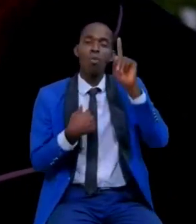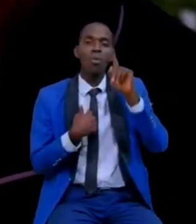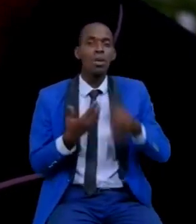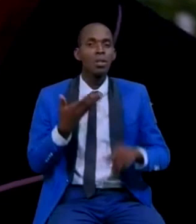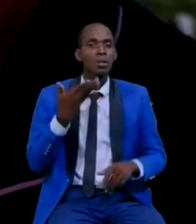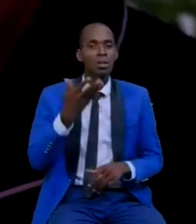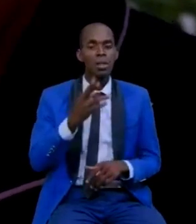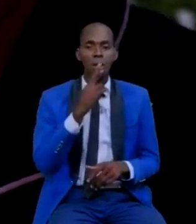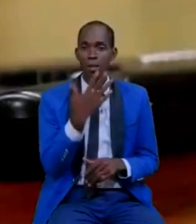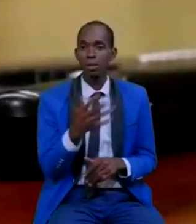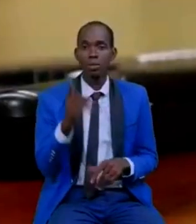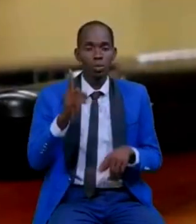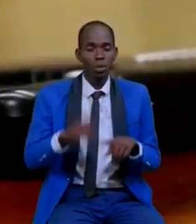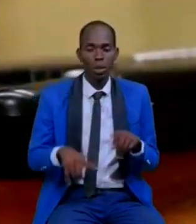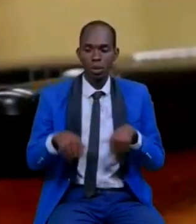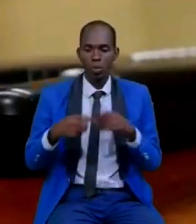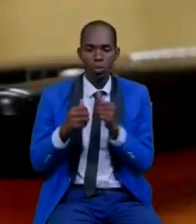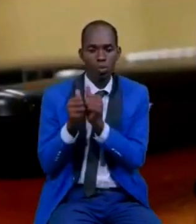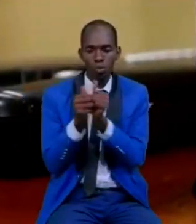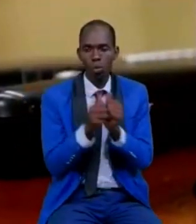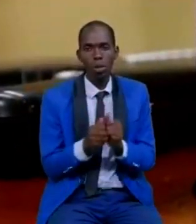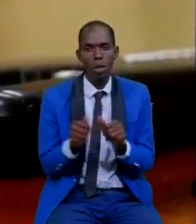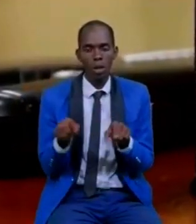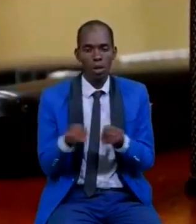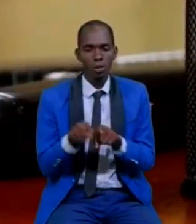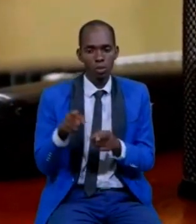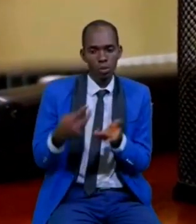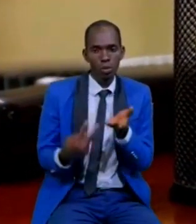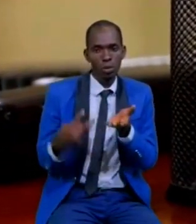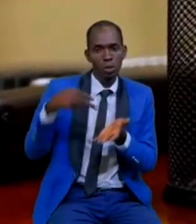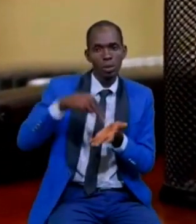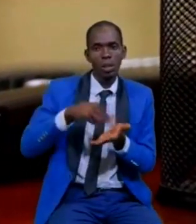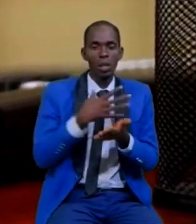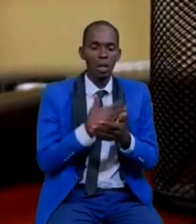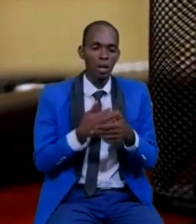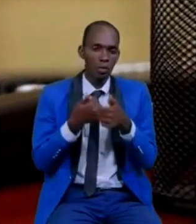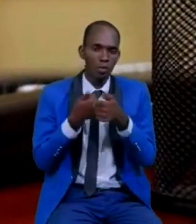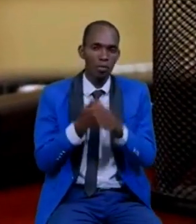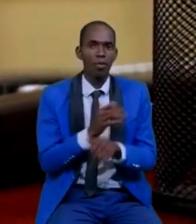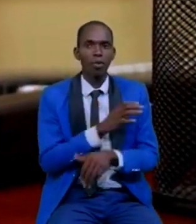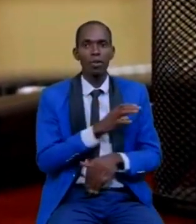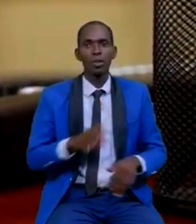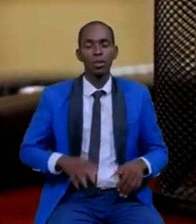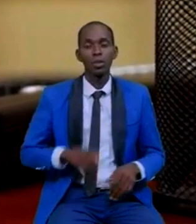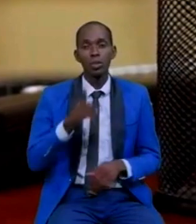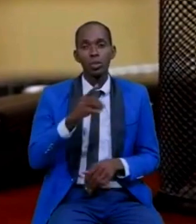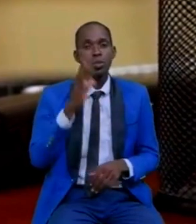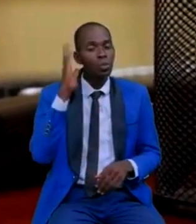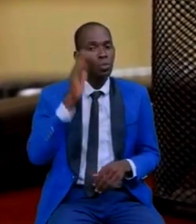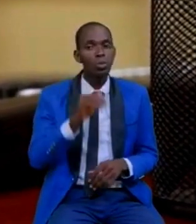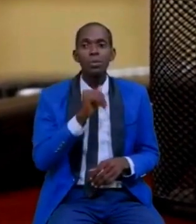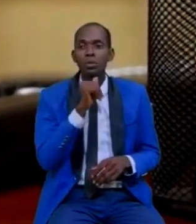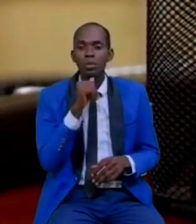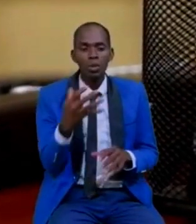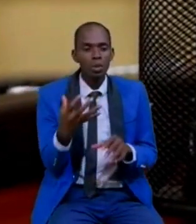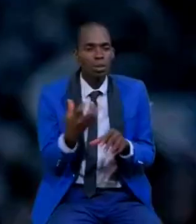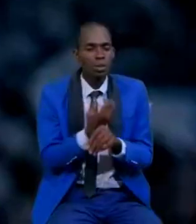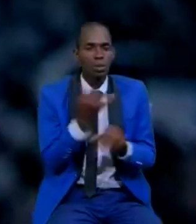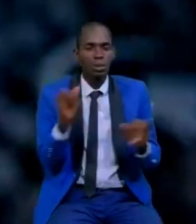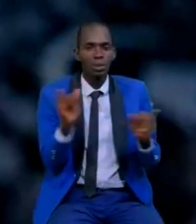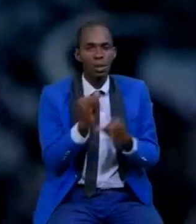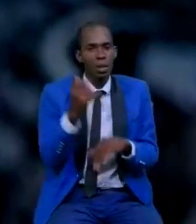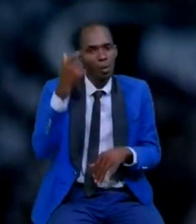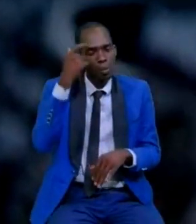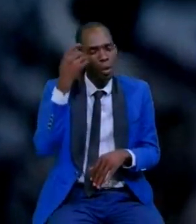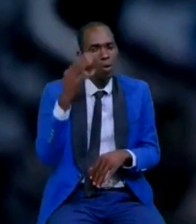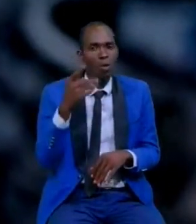cannot take along. As you get up and you follow Christ, you will not take the mindset of the publican